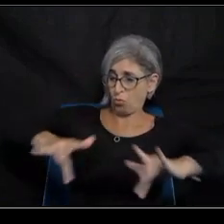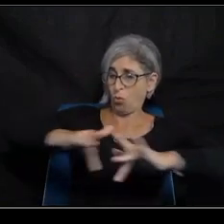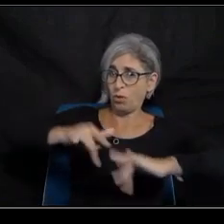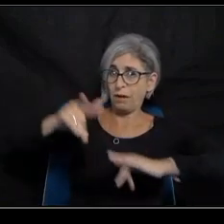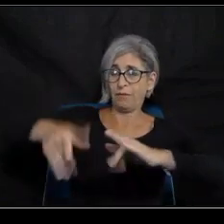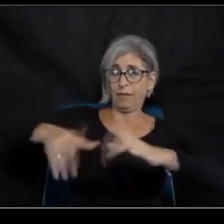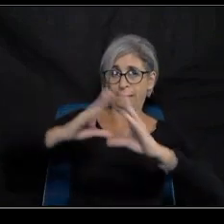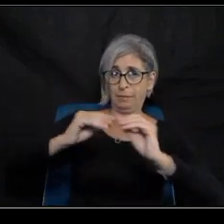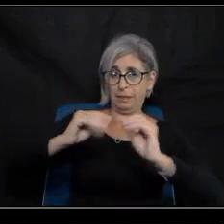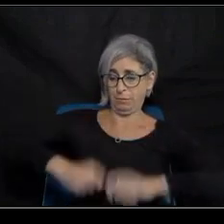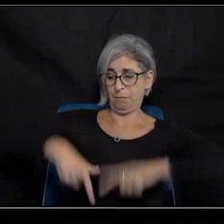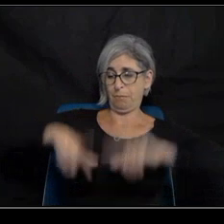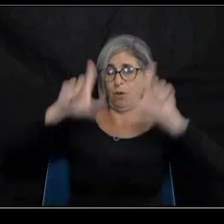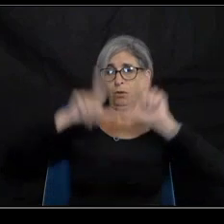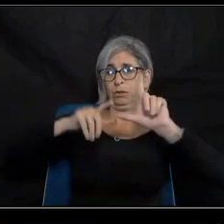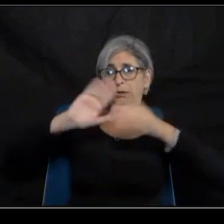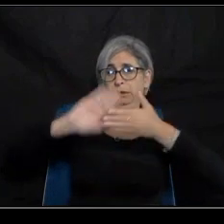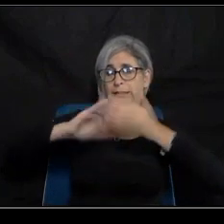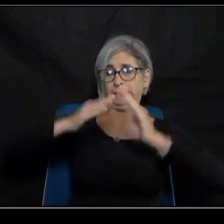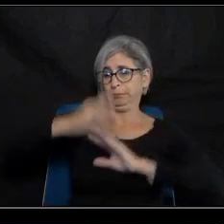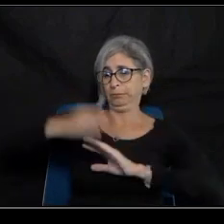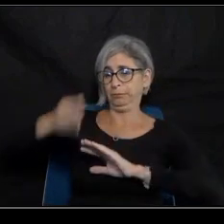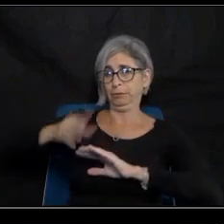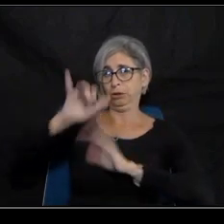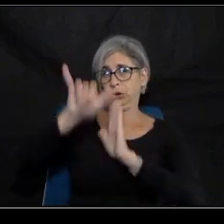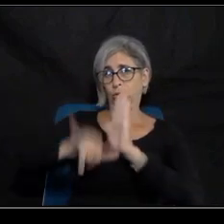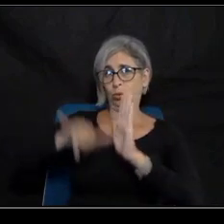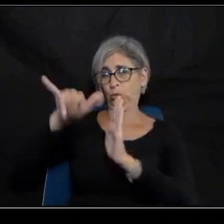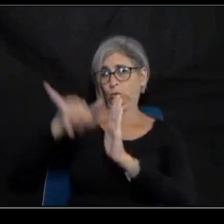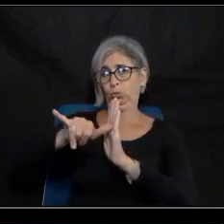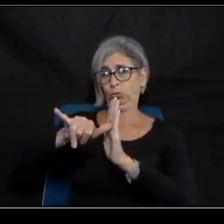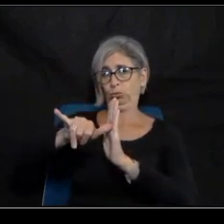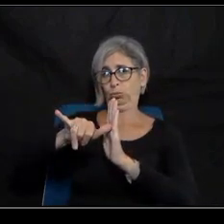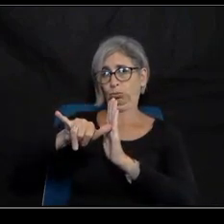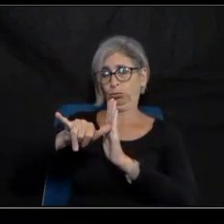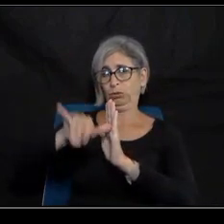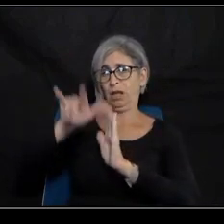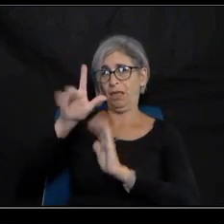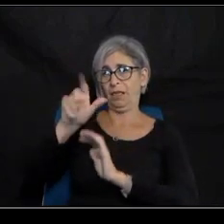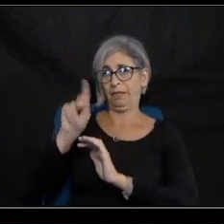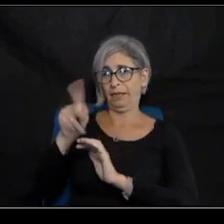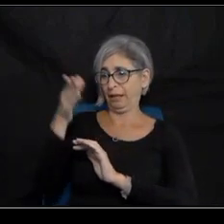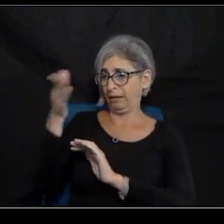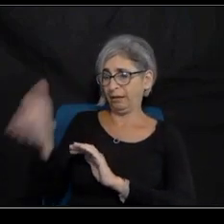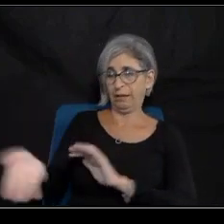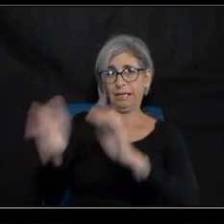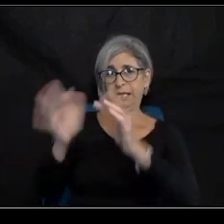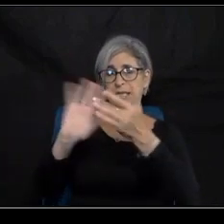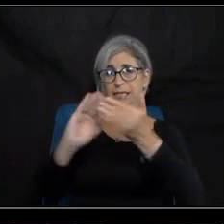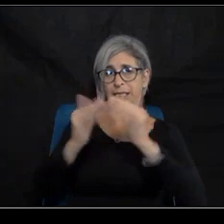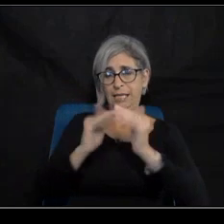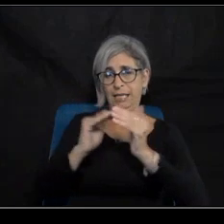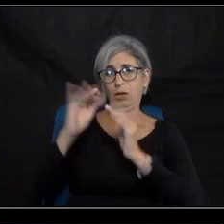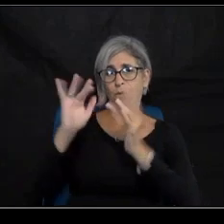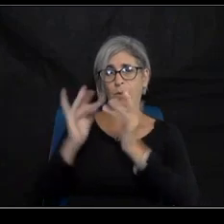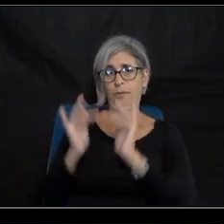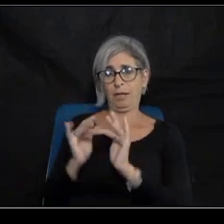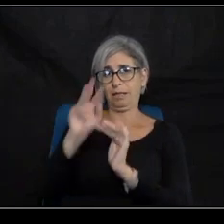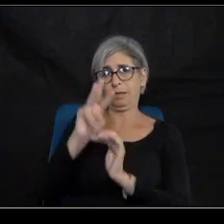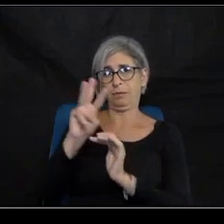session will be posted to the City of Boynton Beach's YouTube channel. Links to that channel are available on the City of Boynton Beach's website